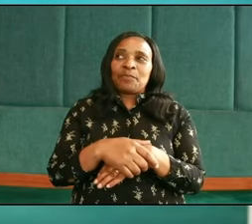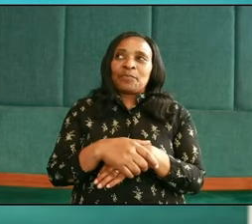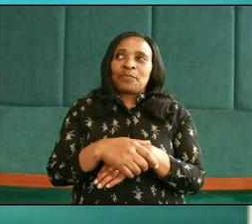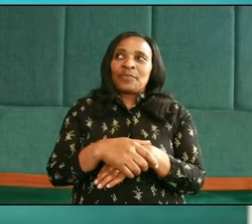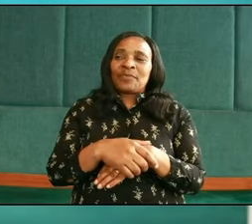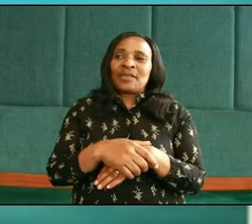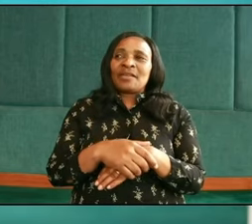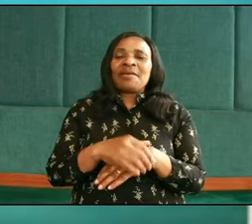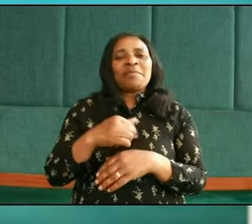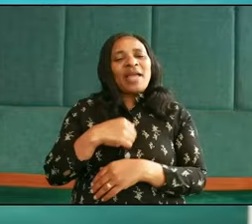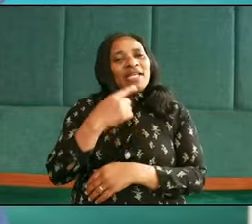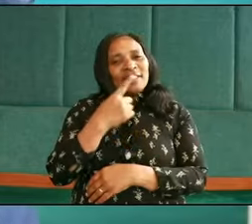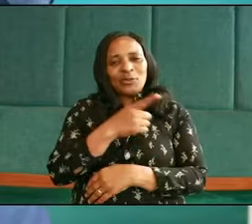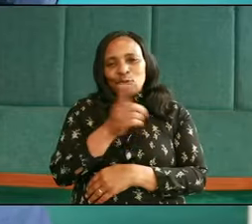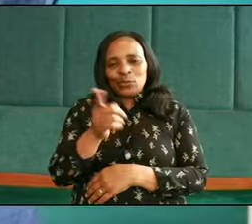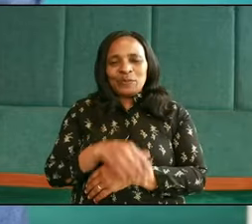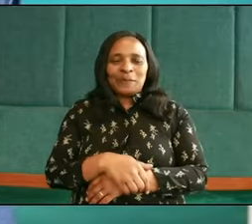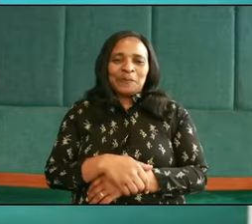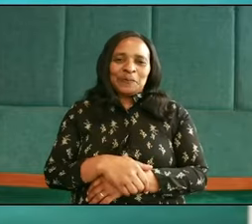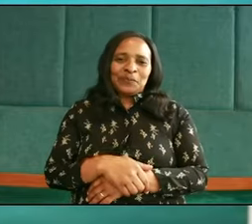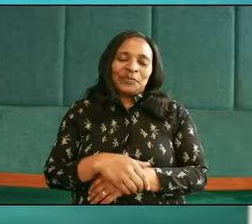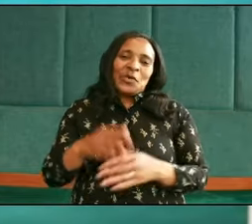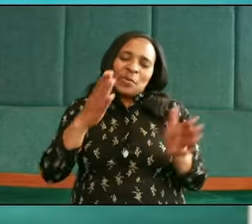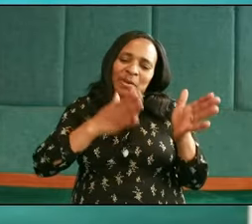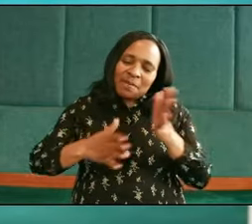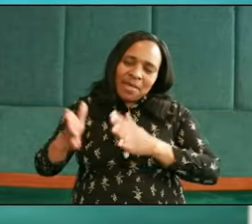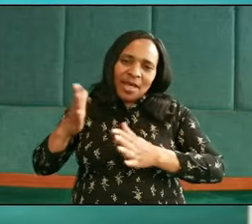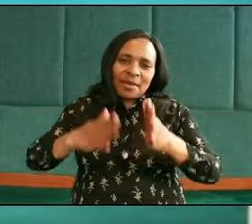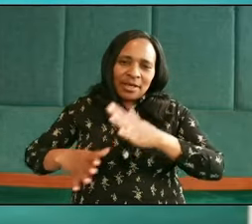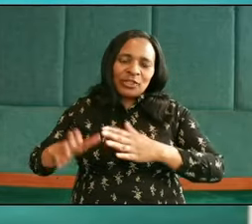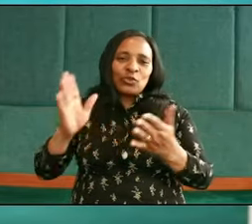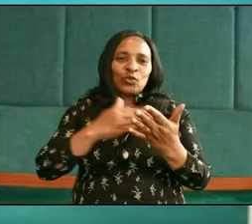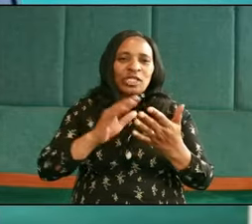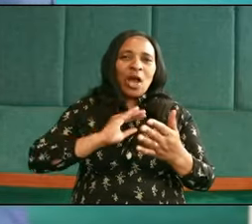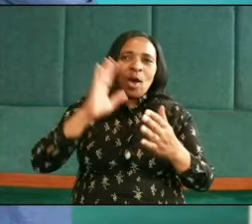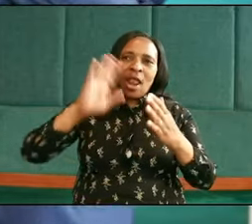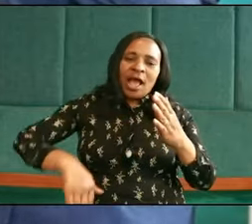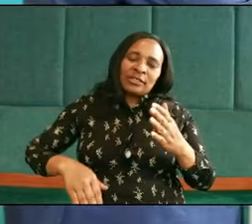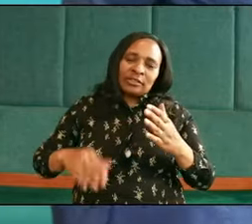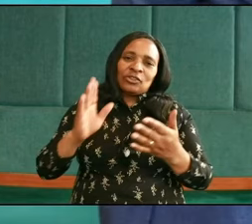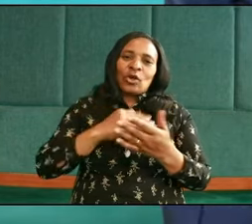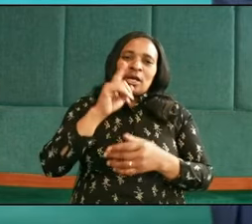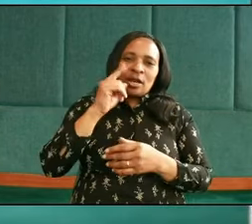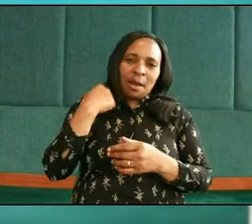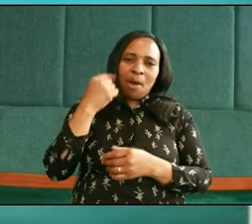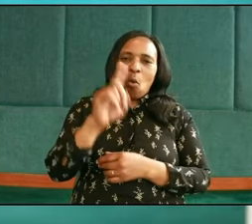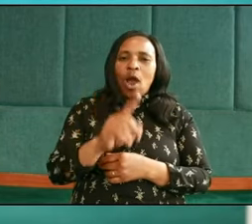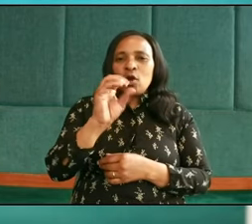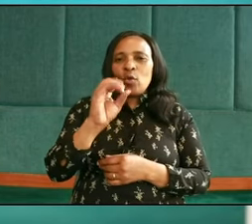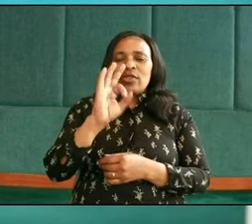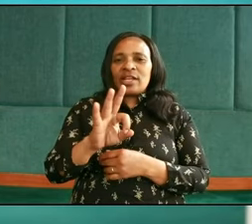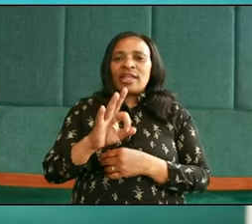I just want to tell you, as we are preparing to sing our last song, 103, we will sing last